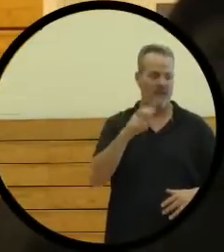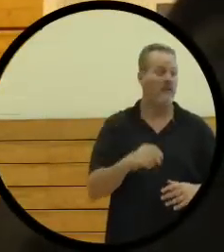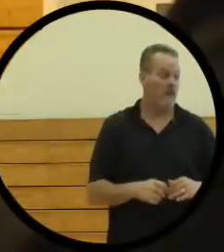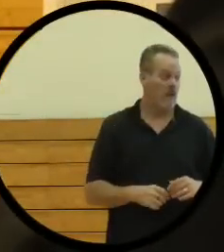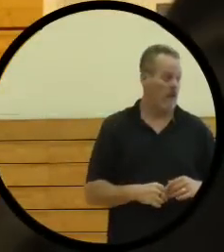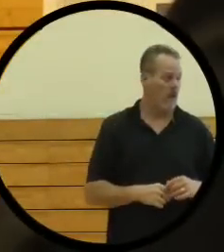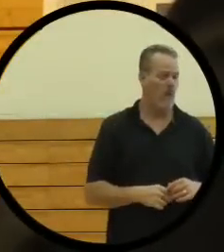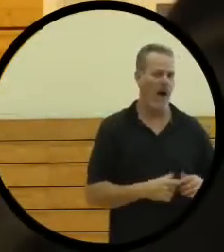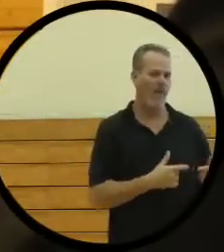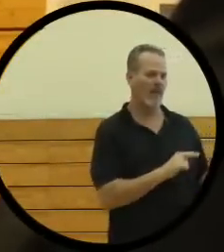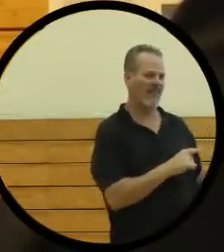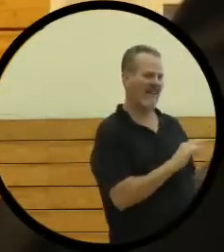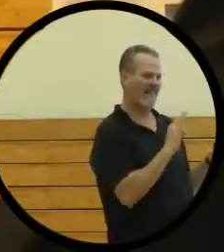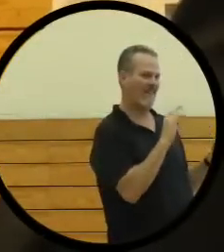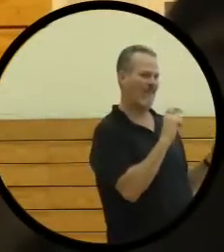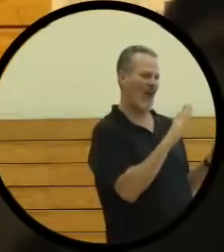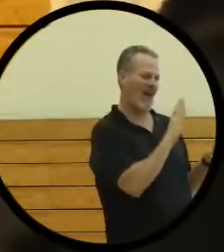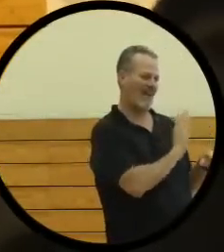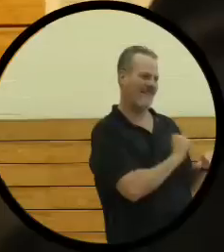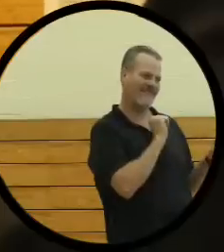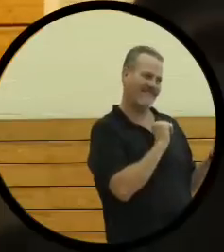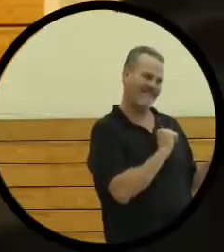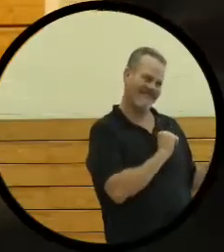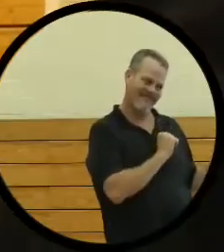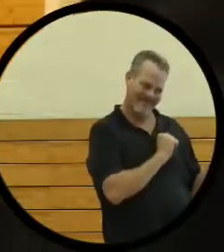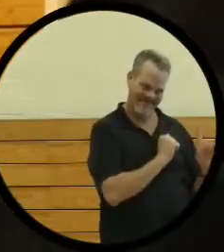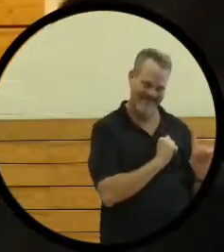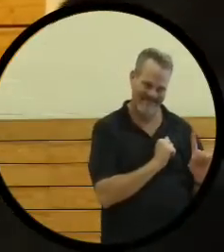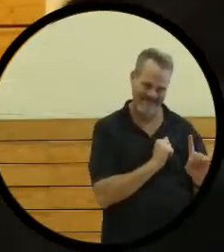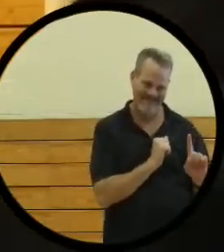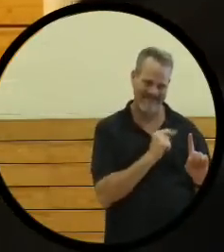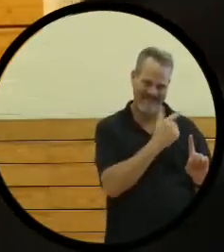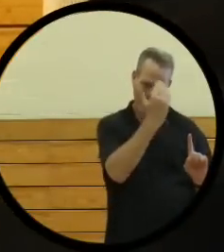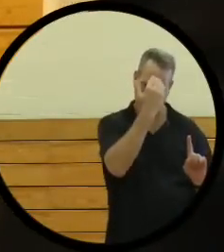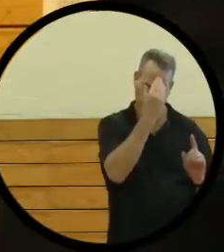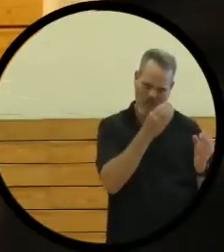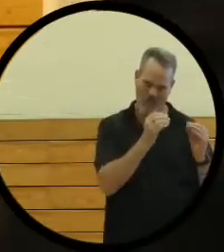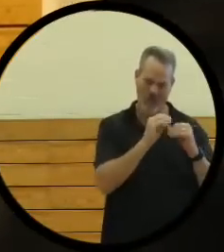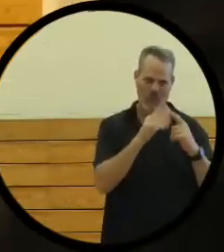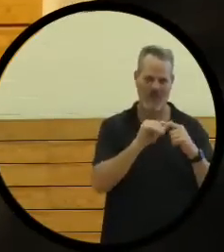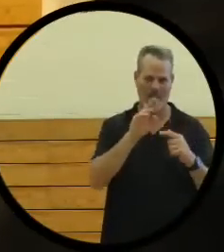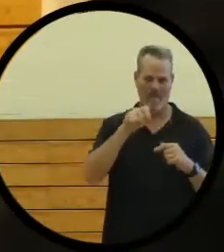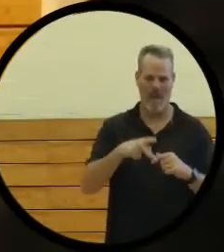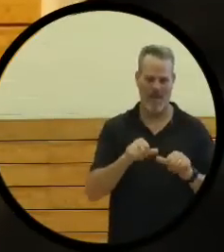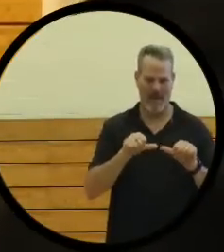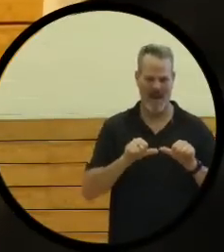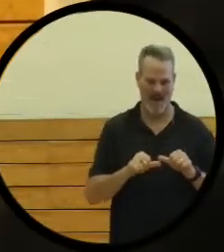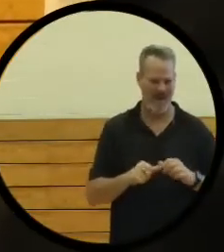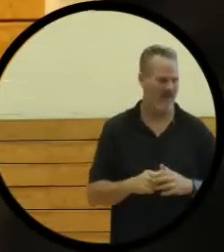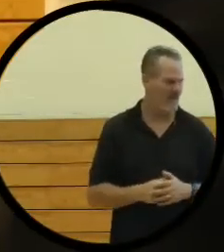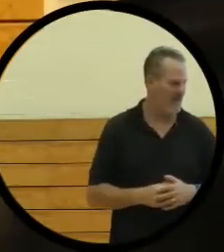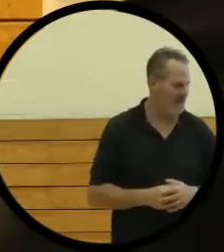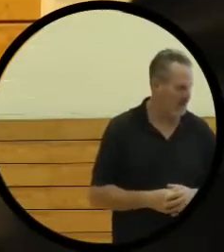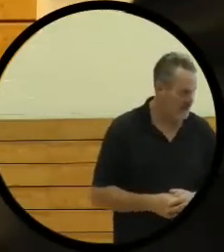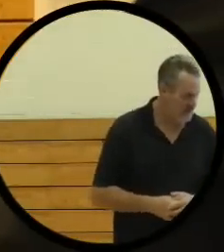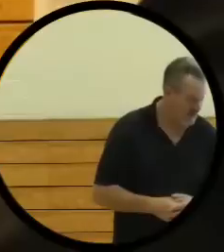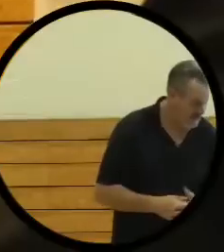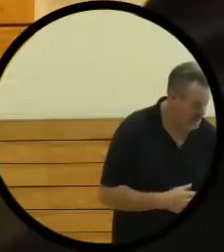let Frank answer that because he's more familiar with the topography up there, whether they're going to offer any protection.